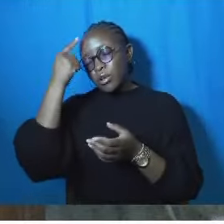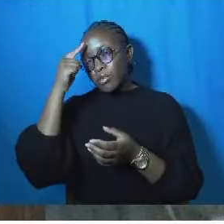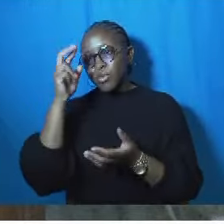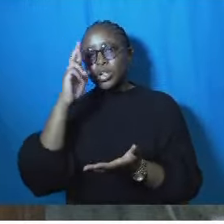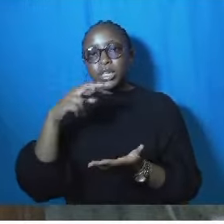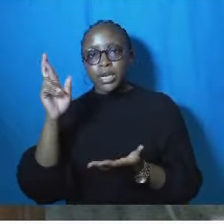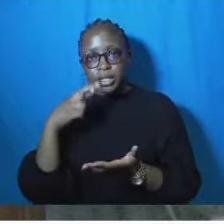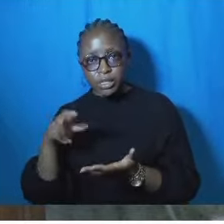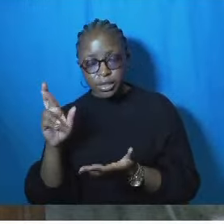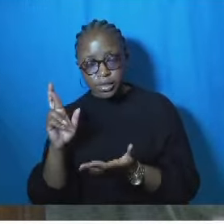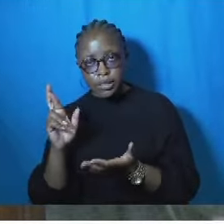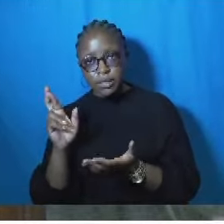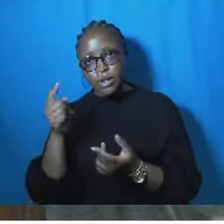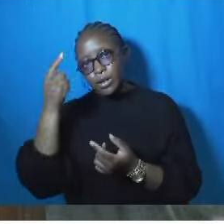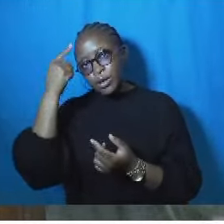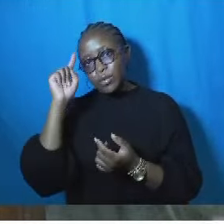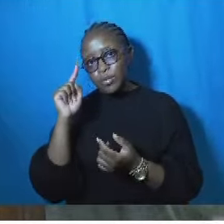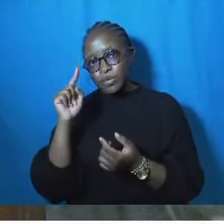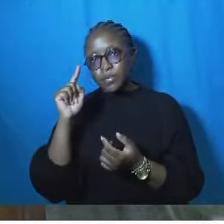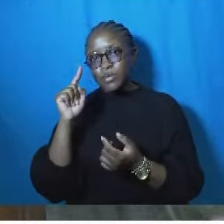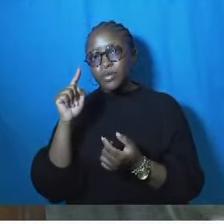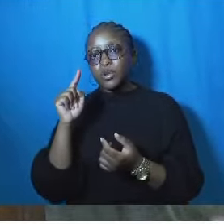deserving for the undeserving.